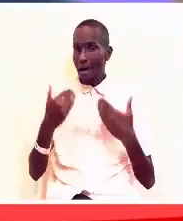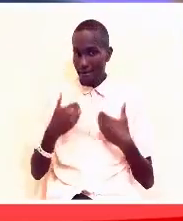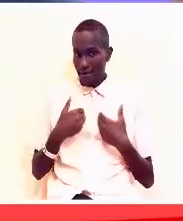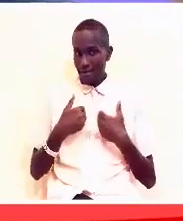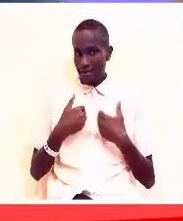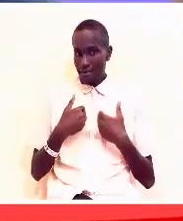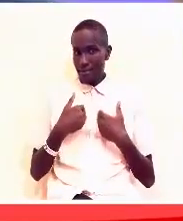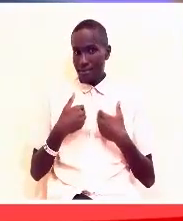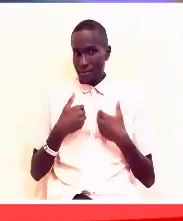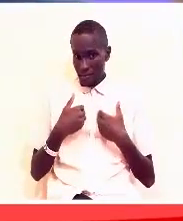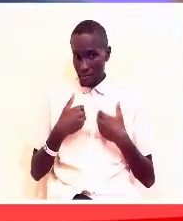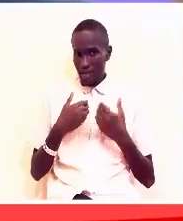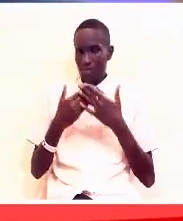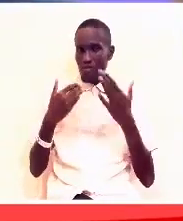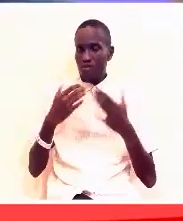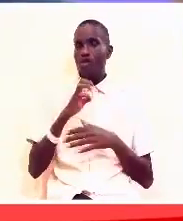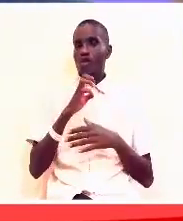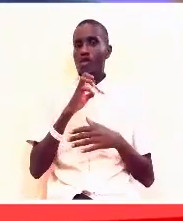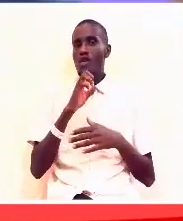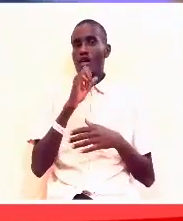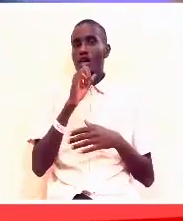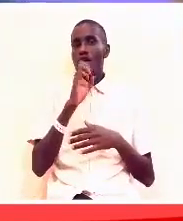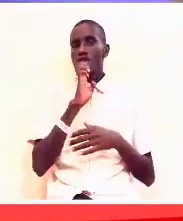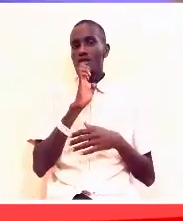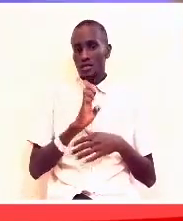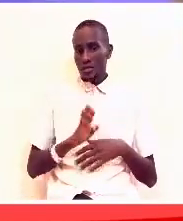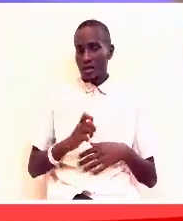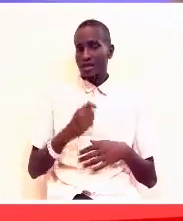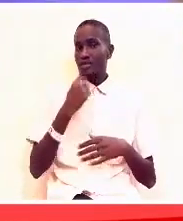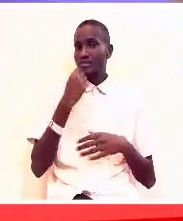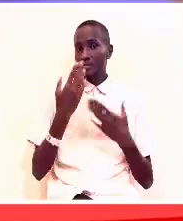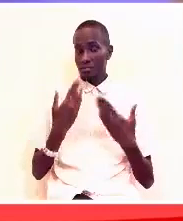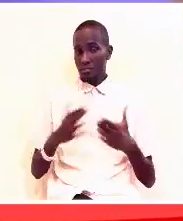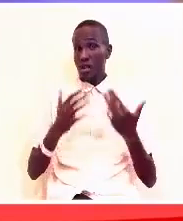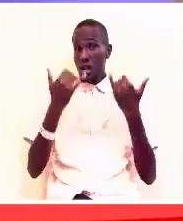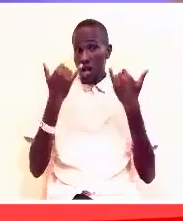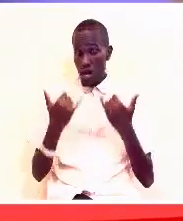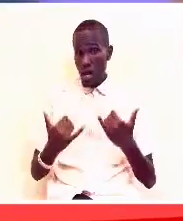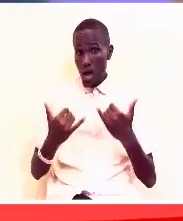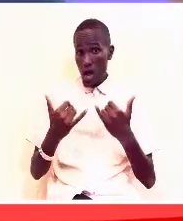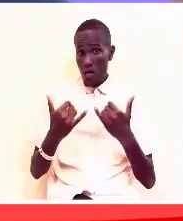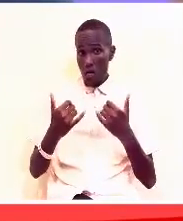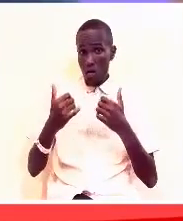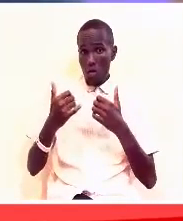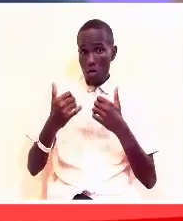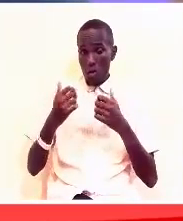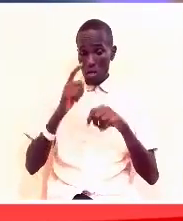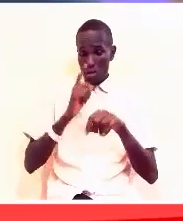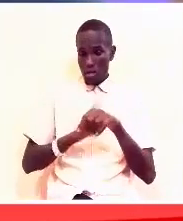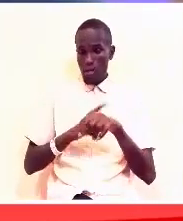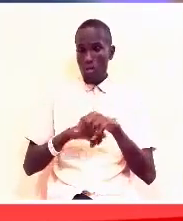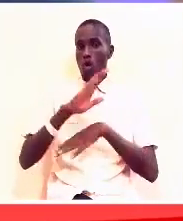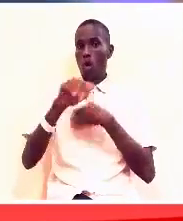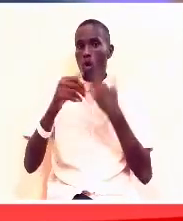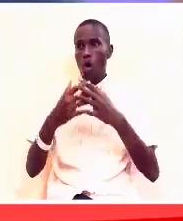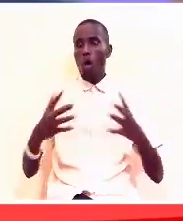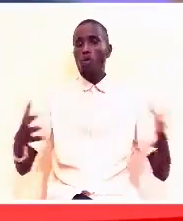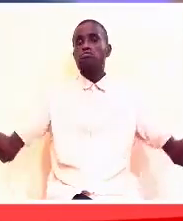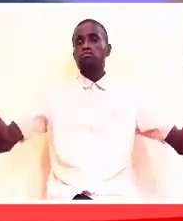founding fathers of our nation. And we agreed that the time has come again for us to come together